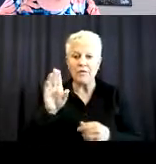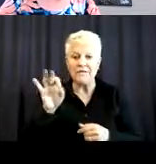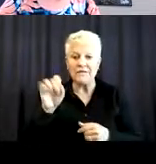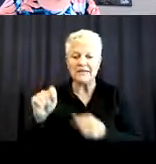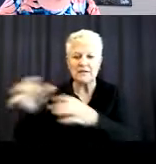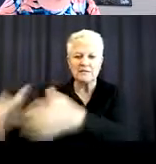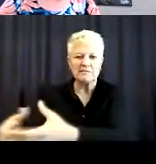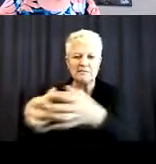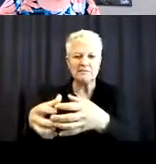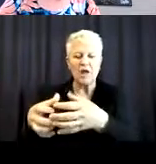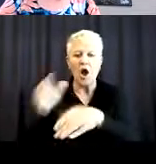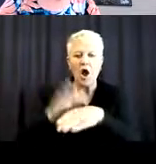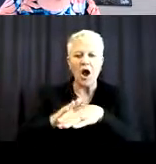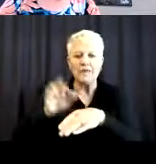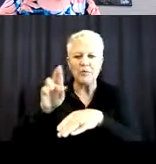on the resonance board.